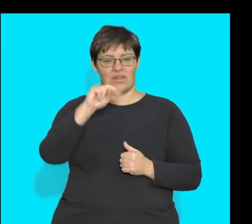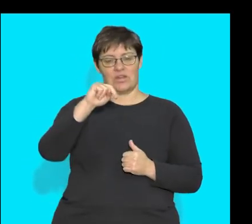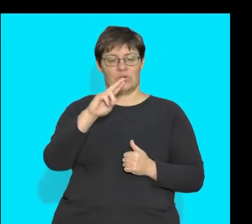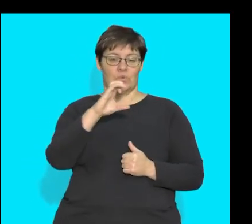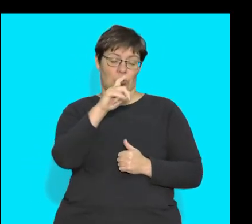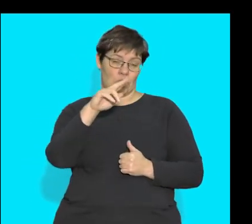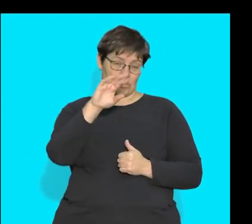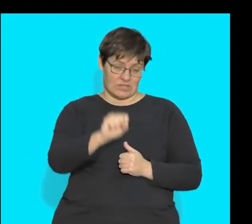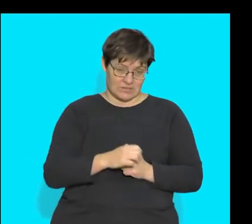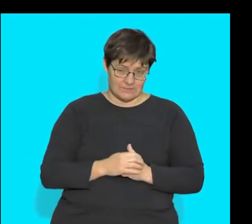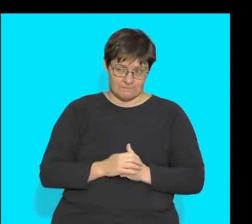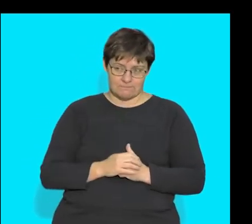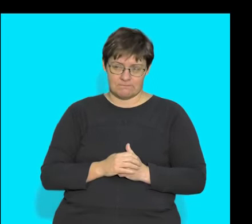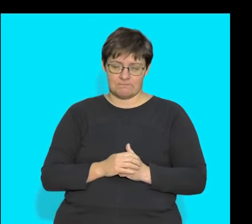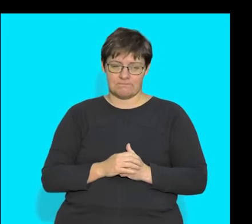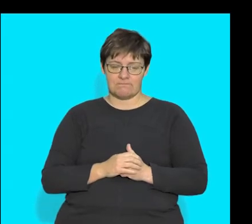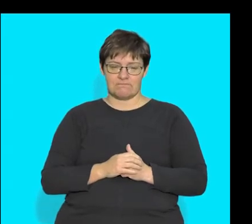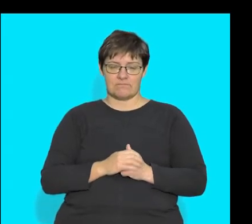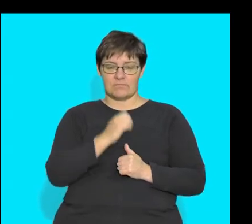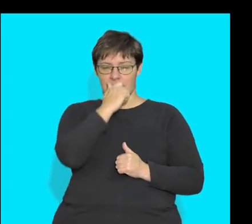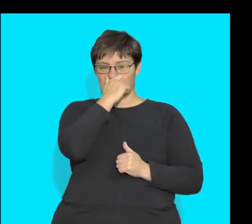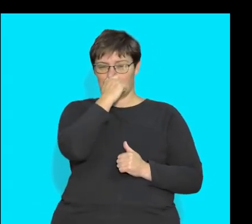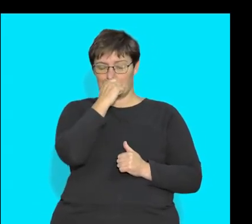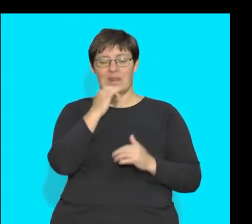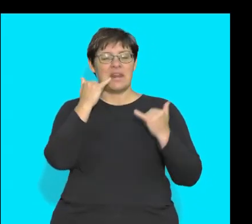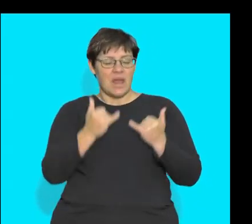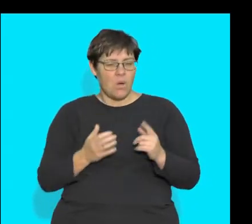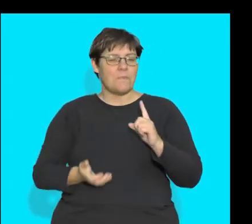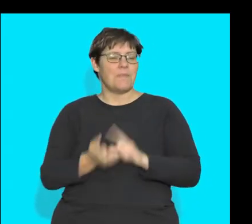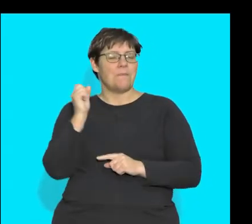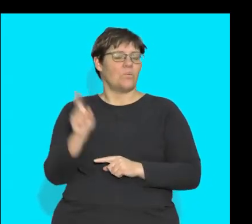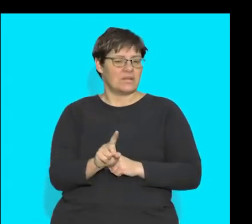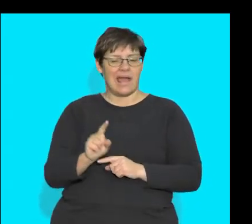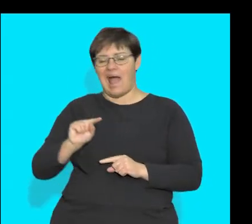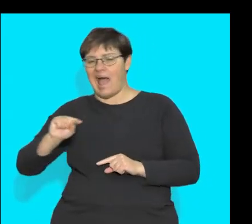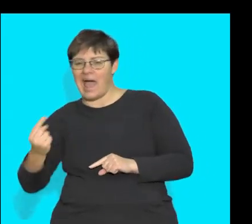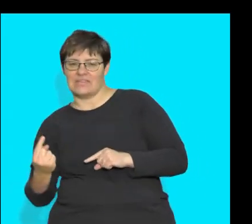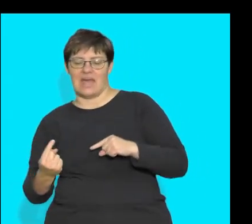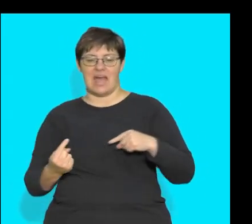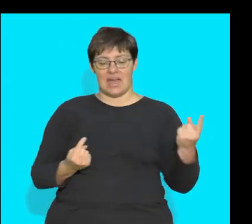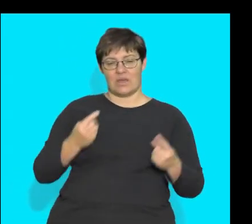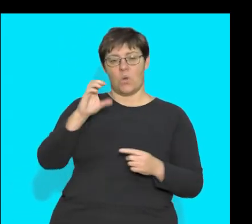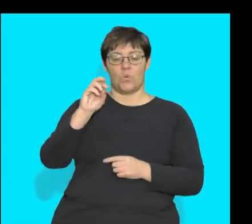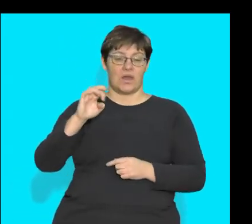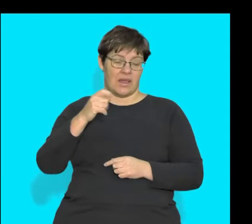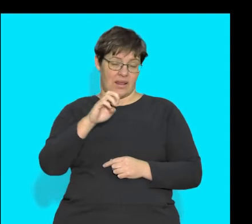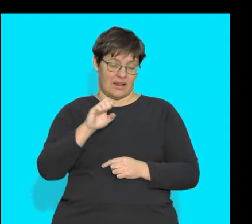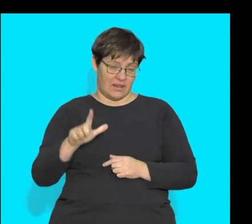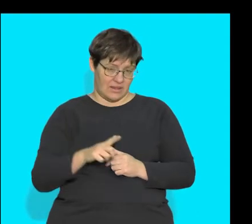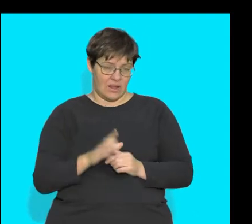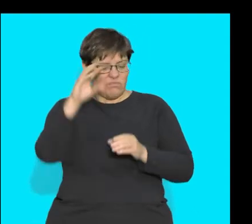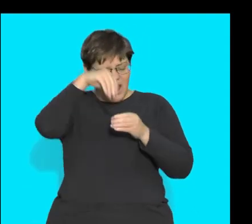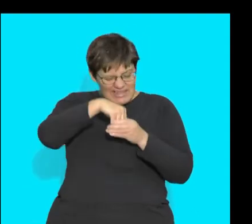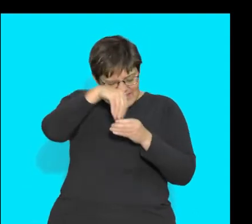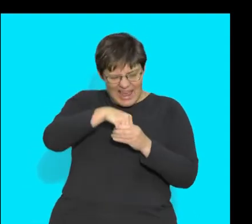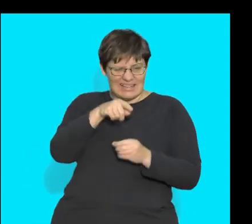the nucleus. Then what we look at, we're going to find other organelles inside of the